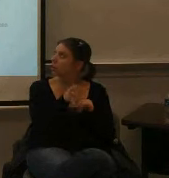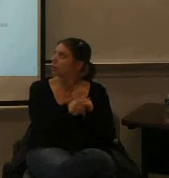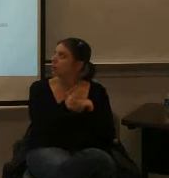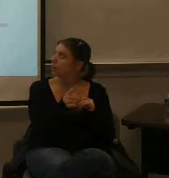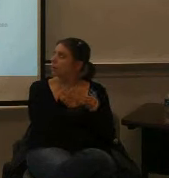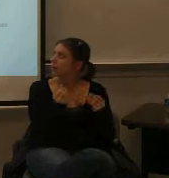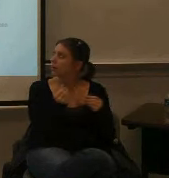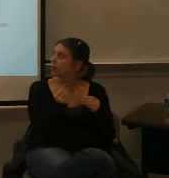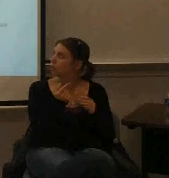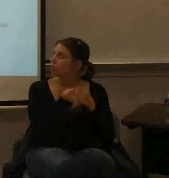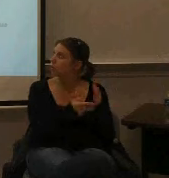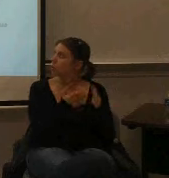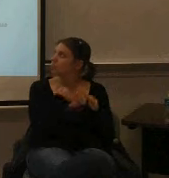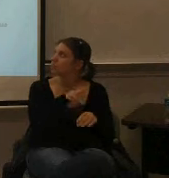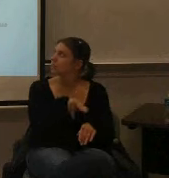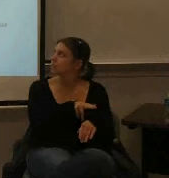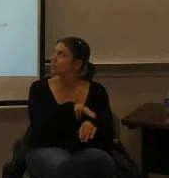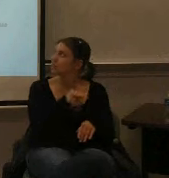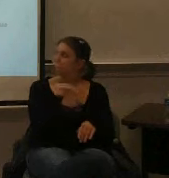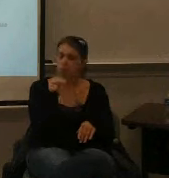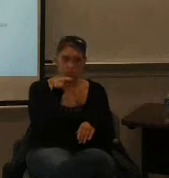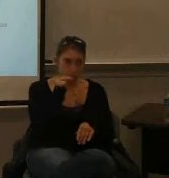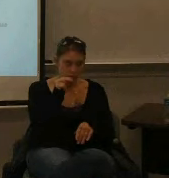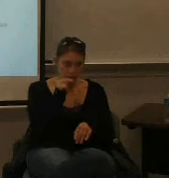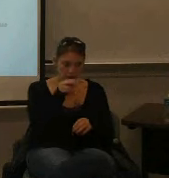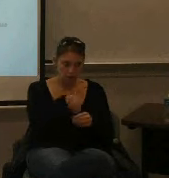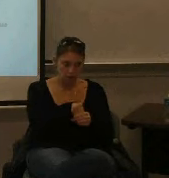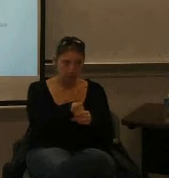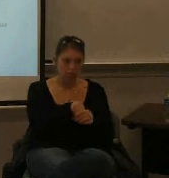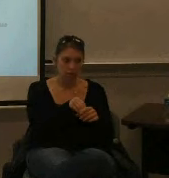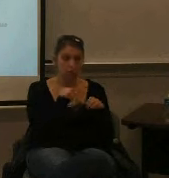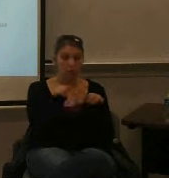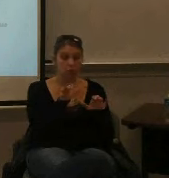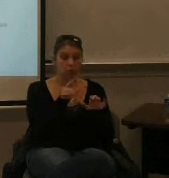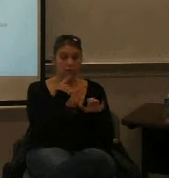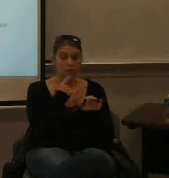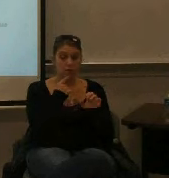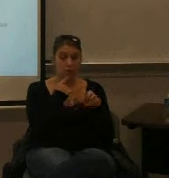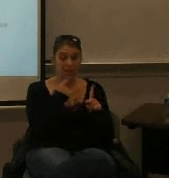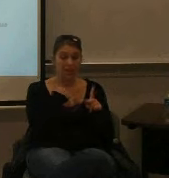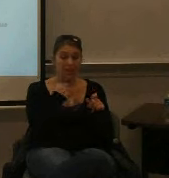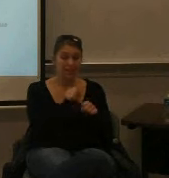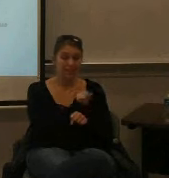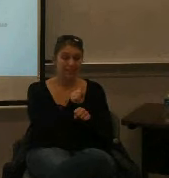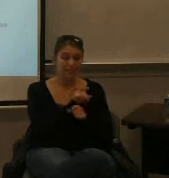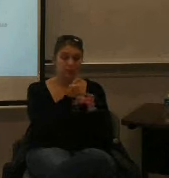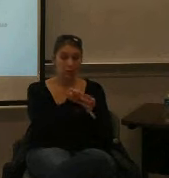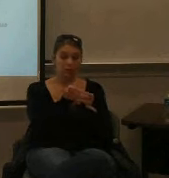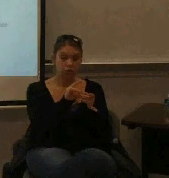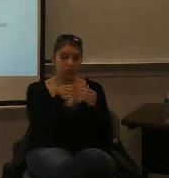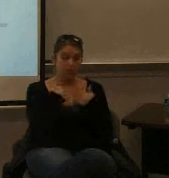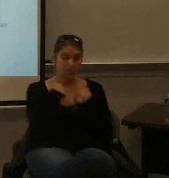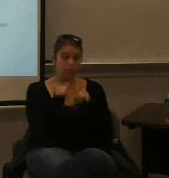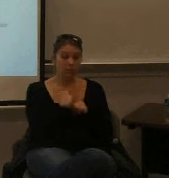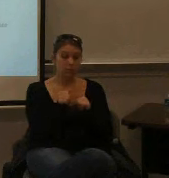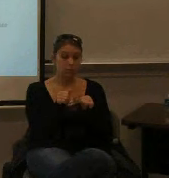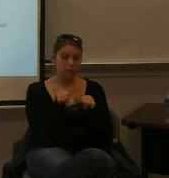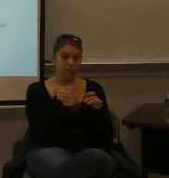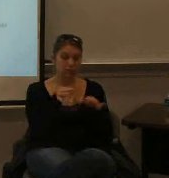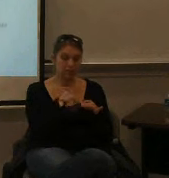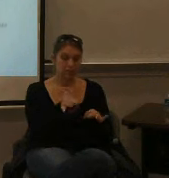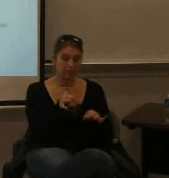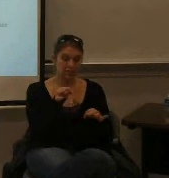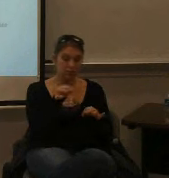cropland. So what was the natural nutrient concentration? What we can actually do is say, okay, I've got the statistical relationship, and I can extrapolate